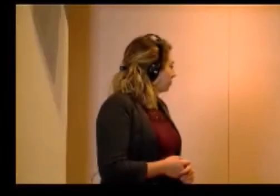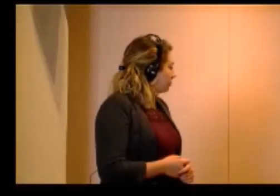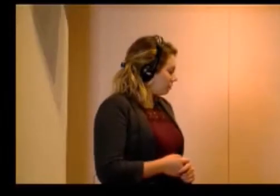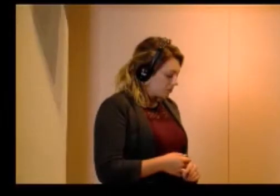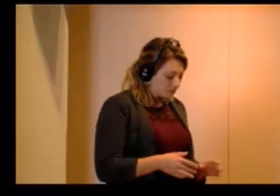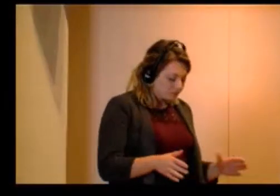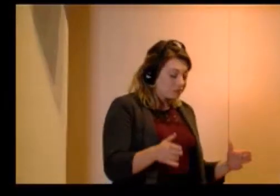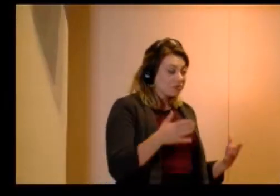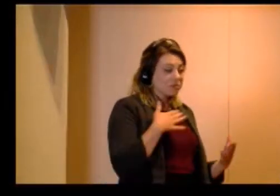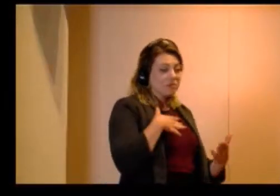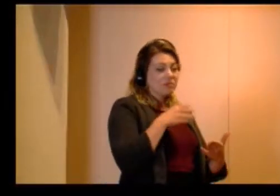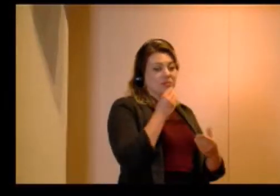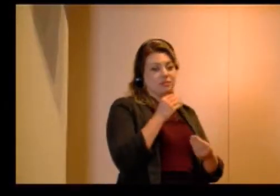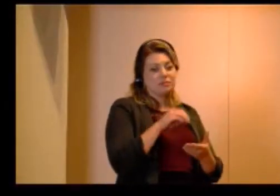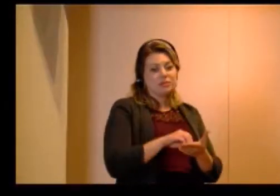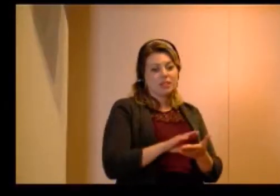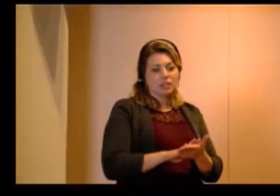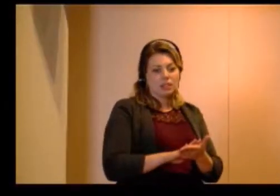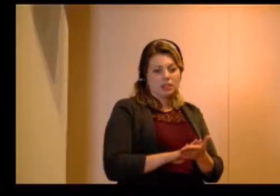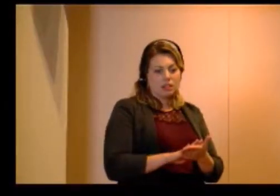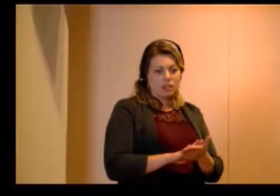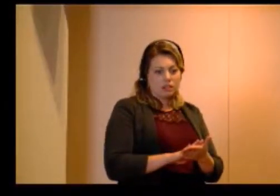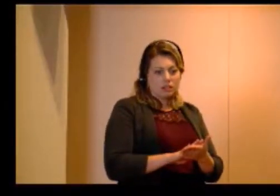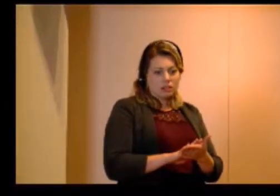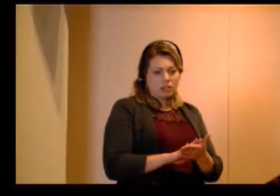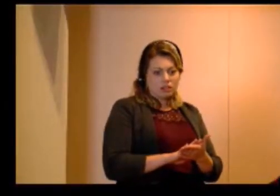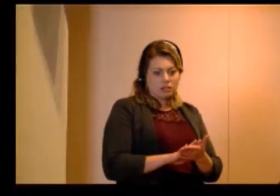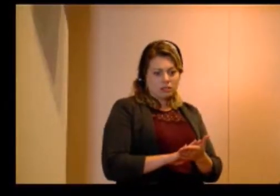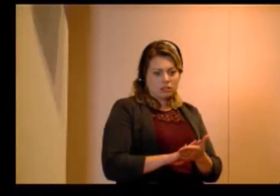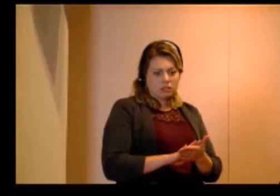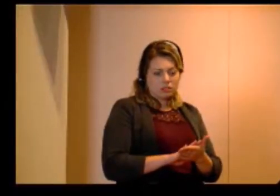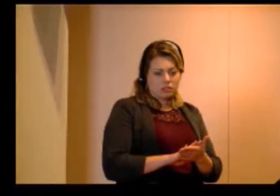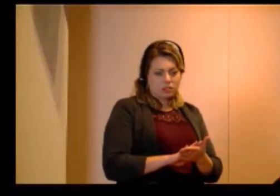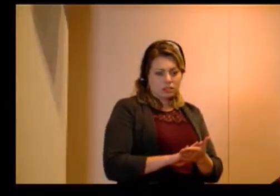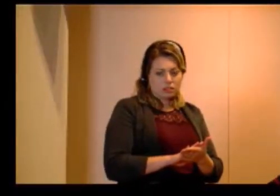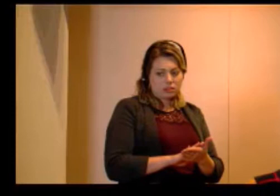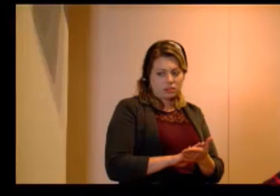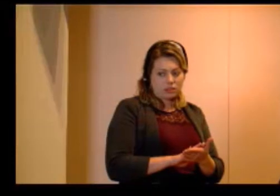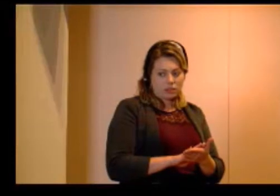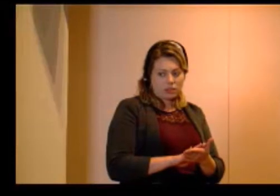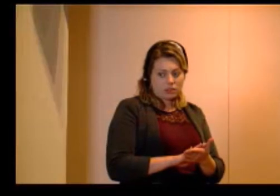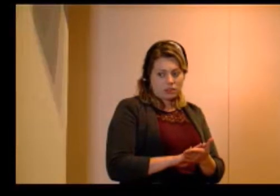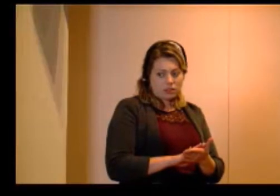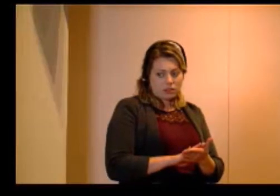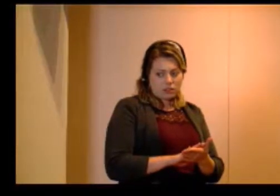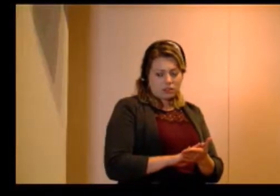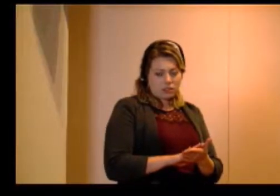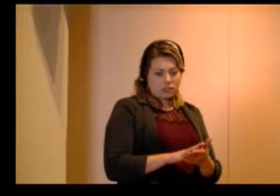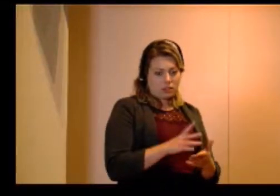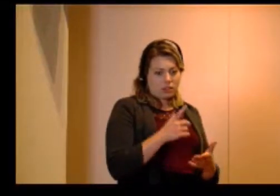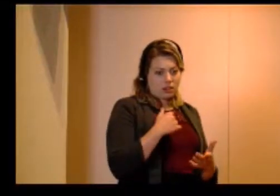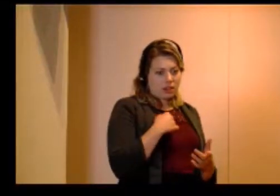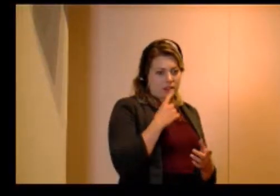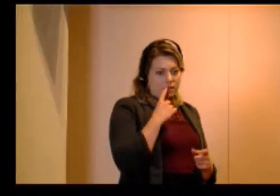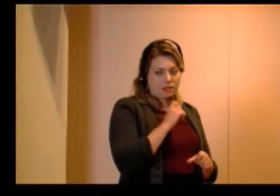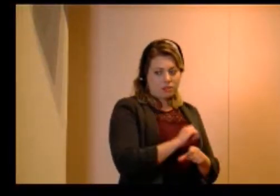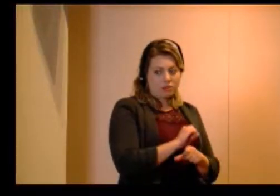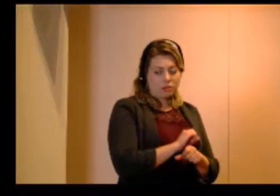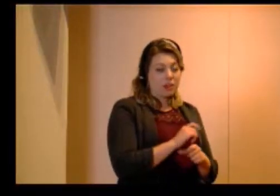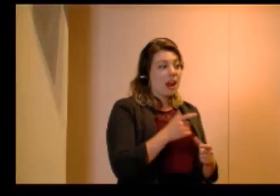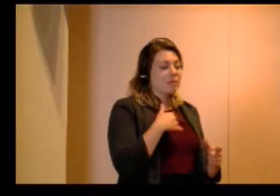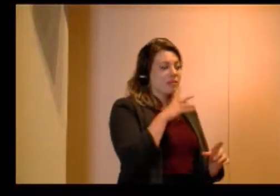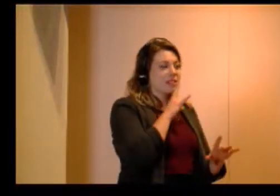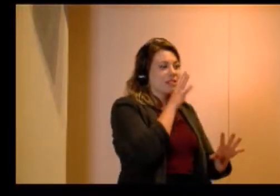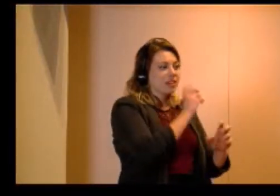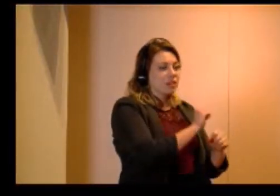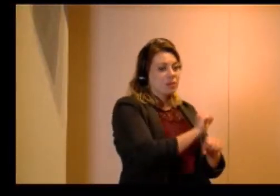Up here. Thanks so much to all of you. I'm just so fascinated by the work that all of you are doing. And